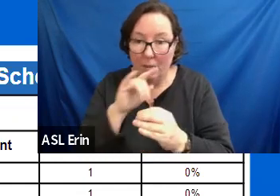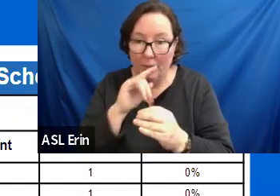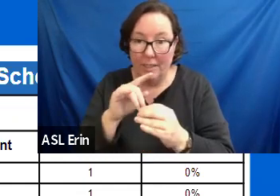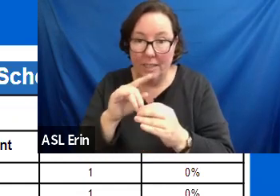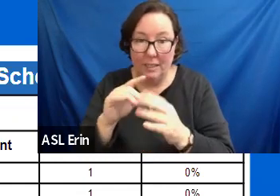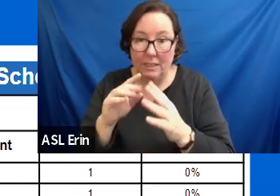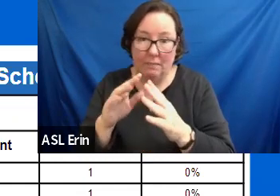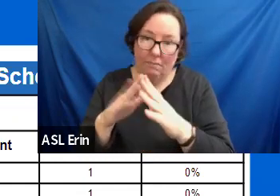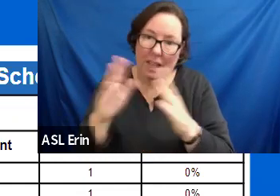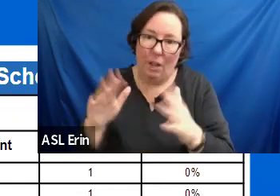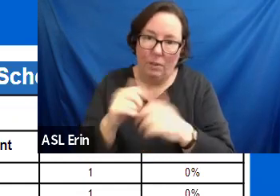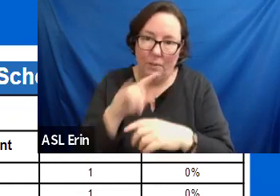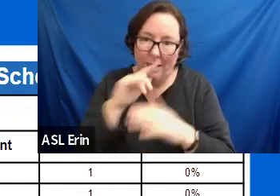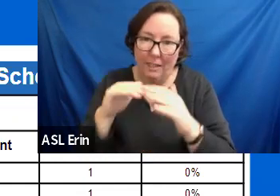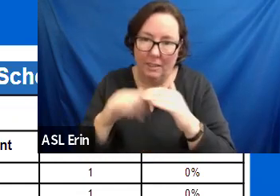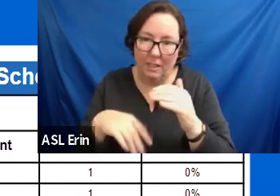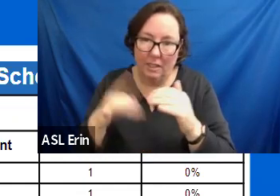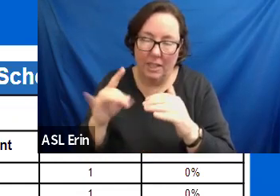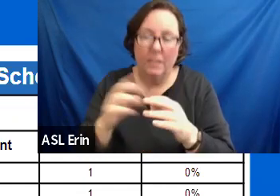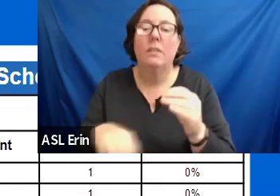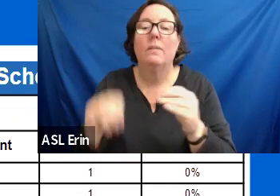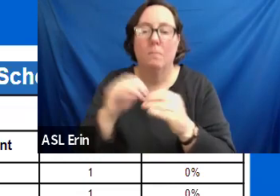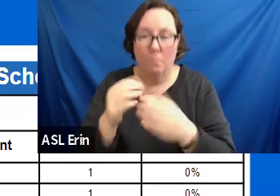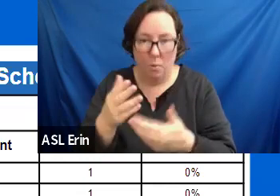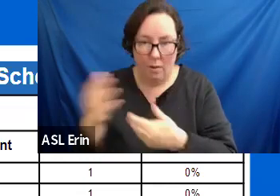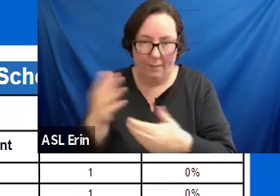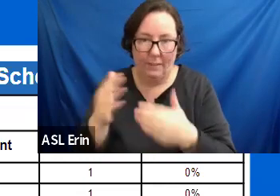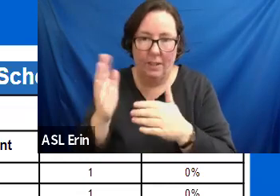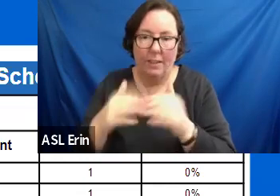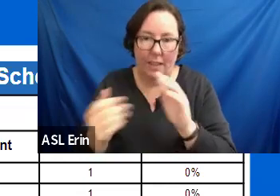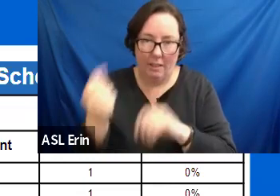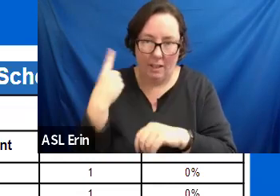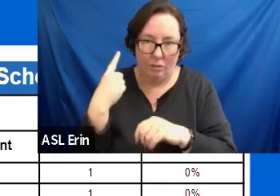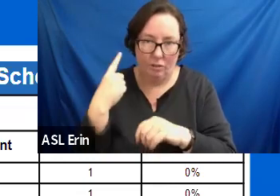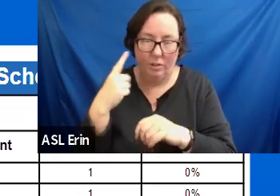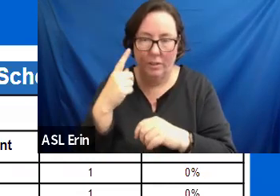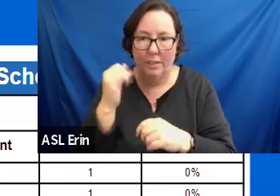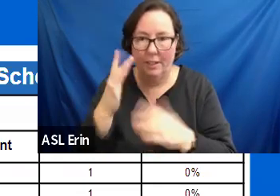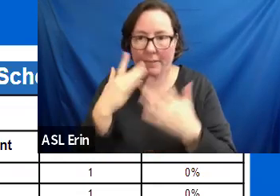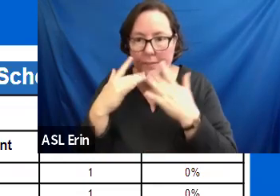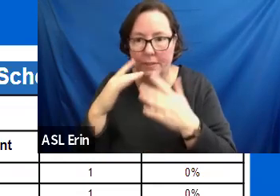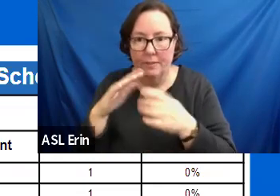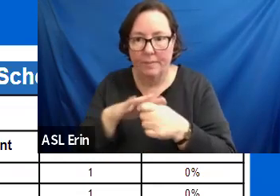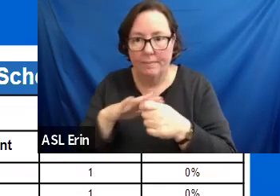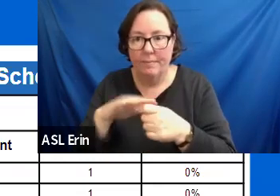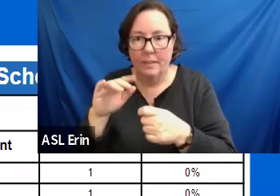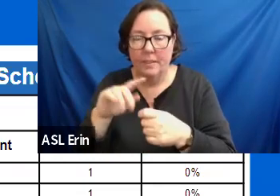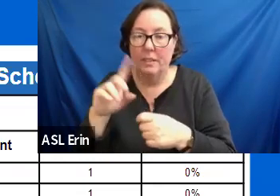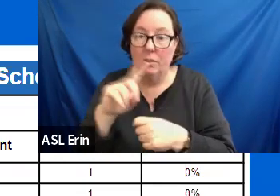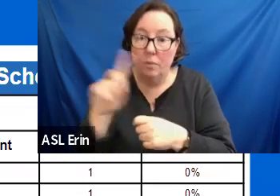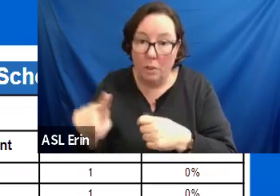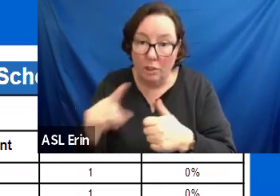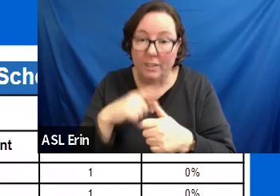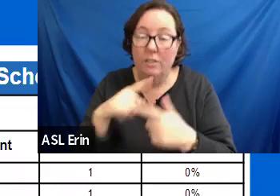households with children under the age of 18, received more invitations than last year. So in particular, we'll note that Dorchester, Roxbury,